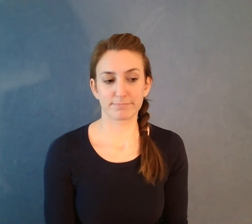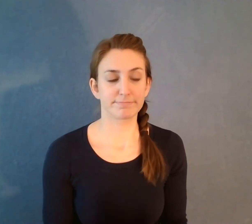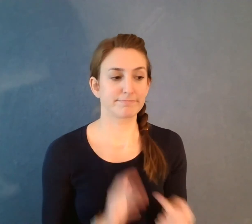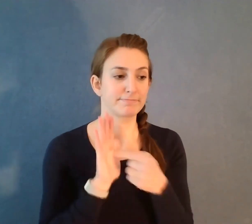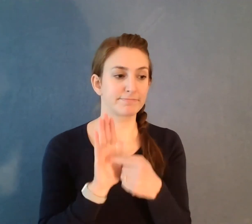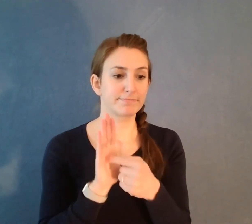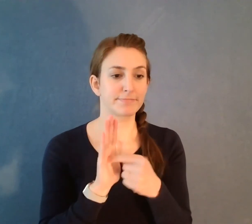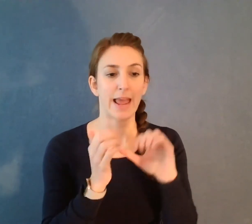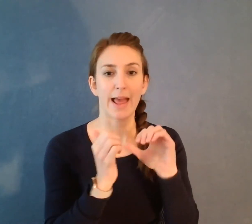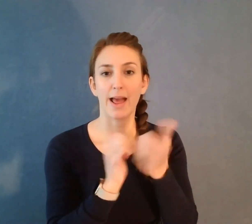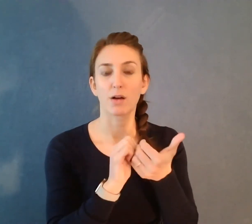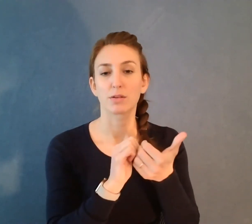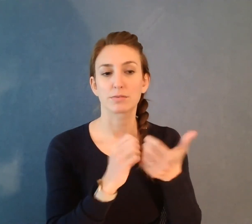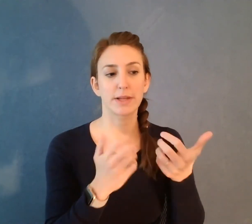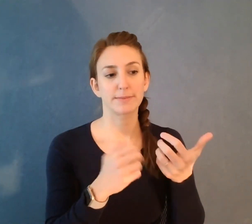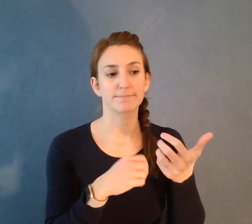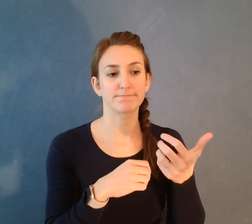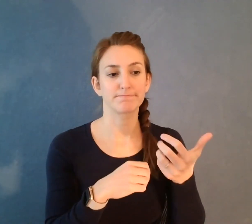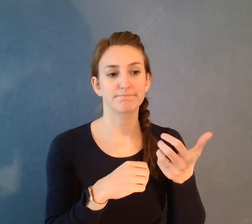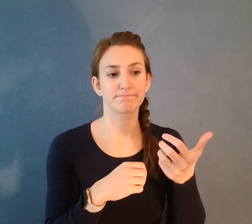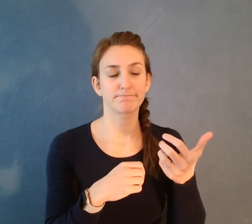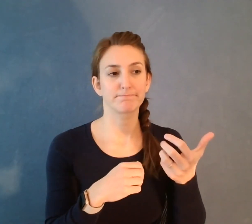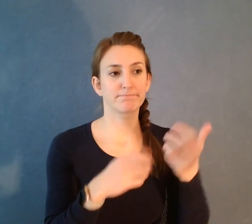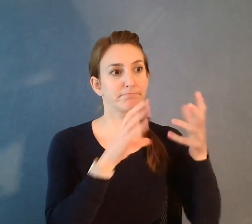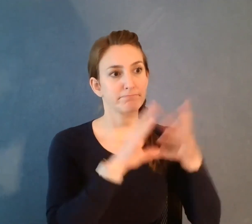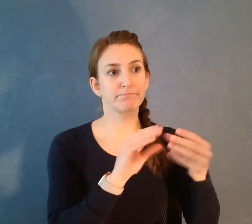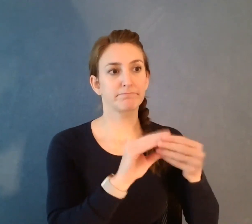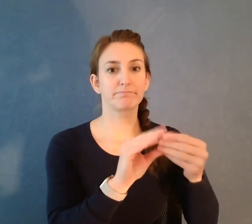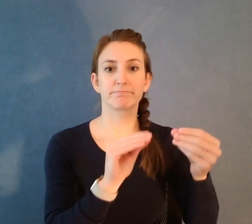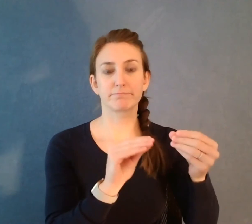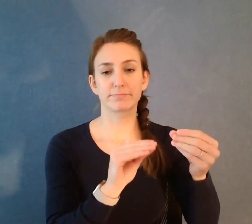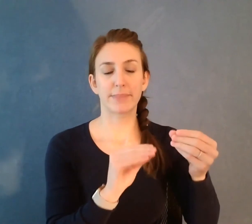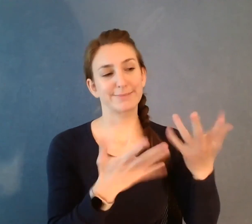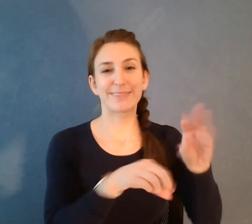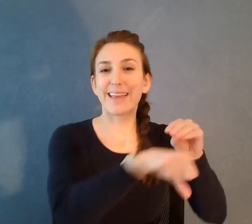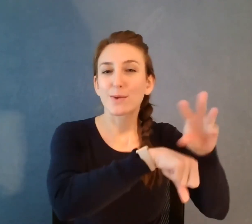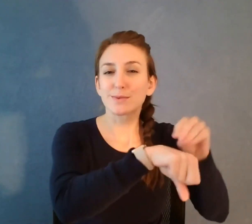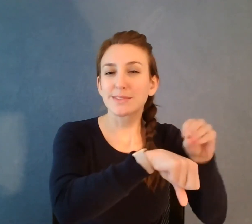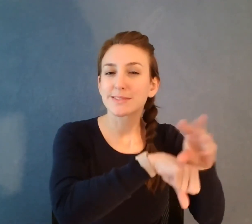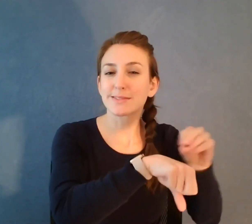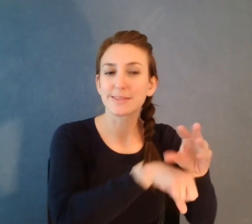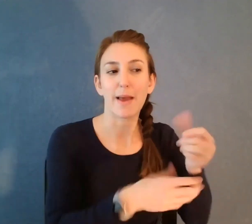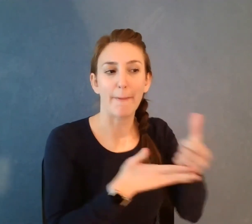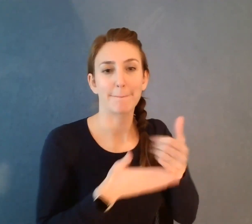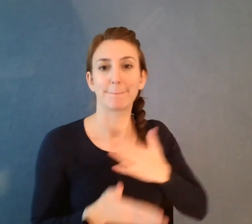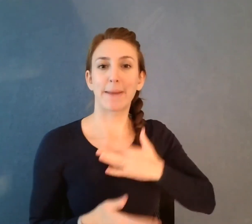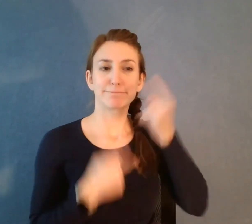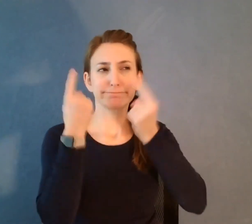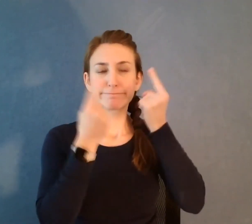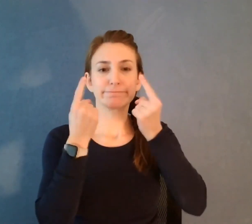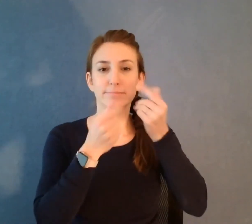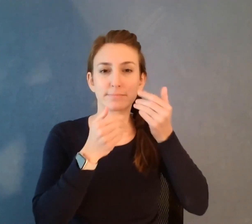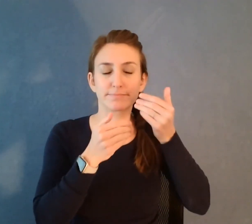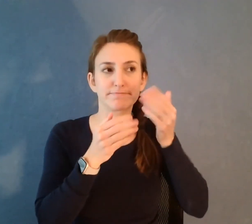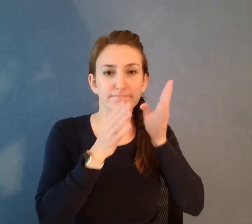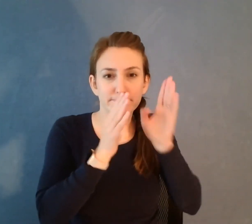about it. That was a great experience. Counseling really helped organize my thoughts. And that was a very, it probably wouldn't